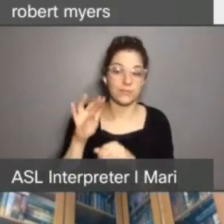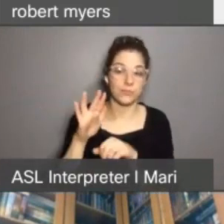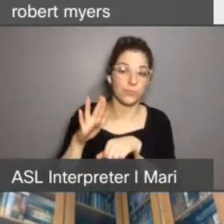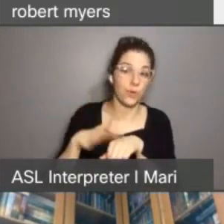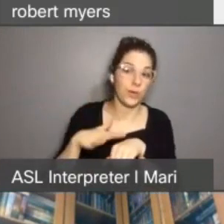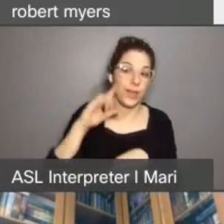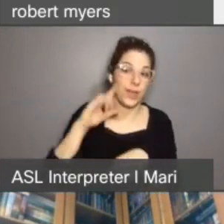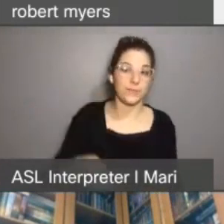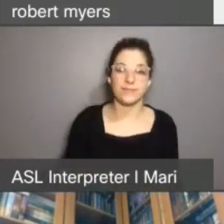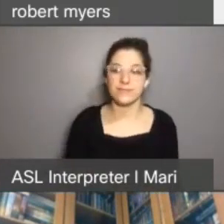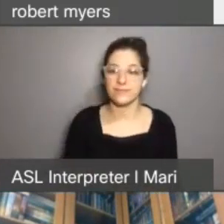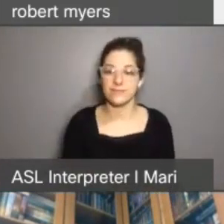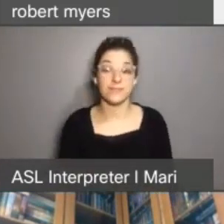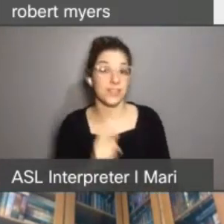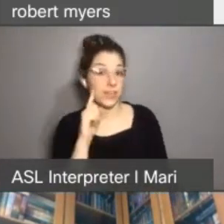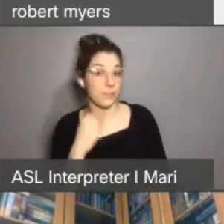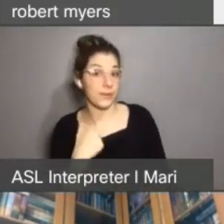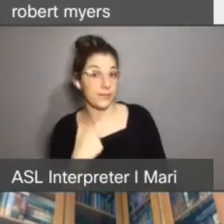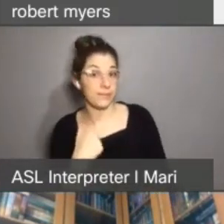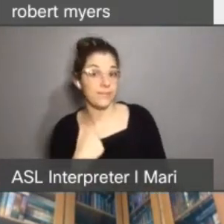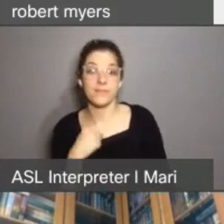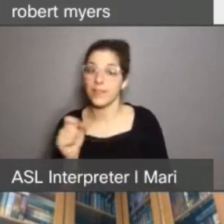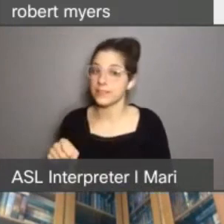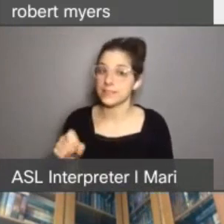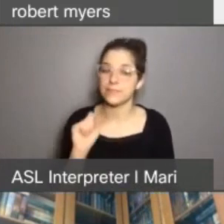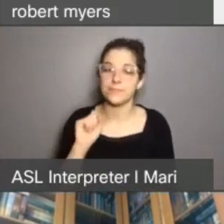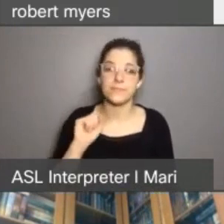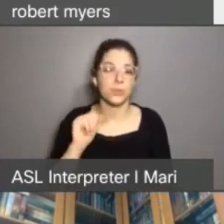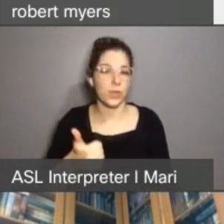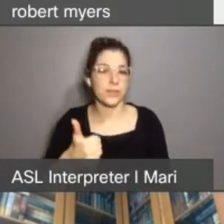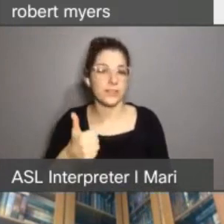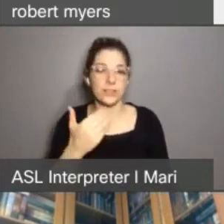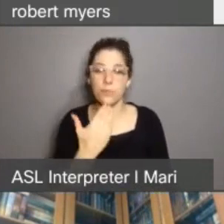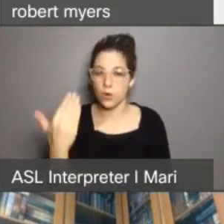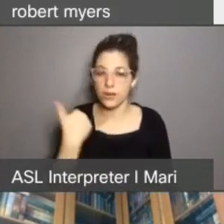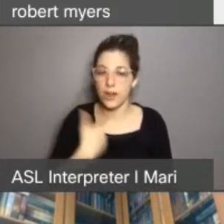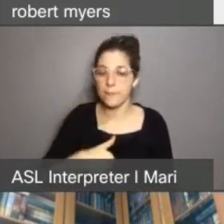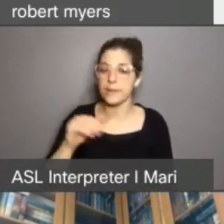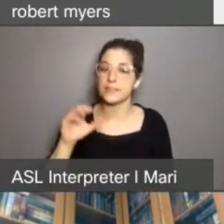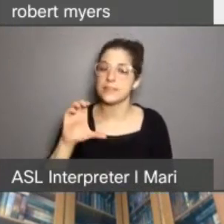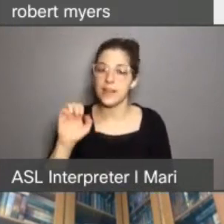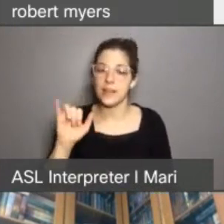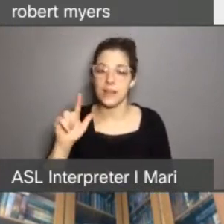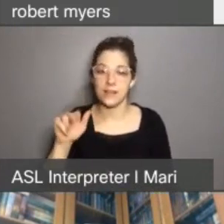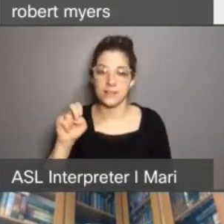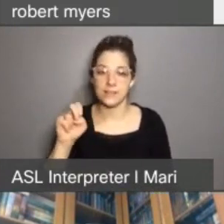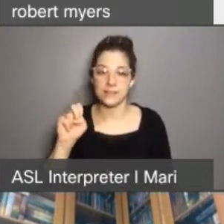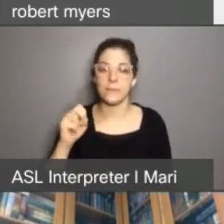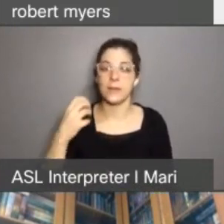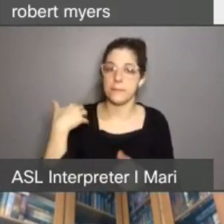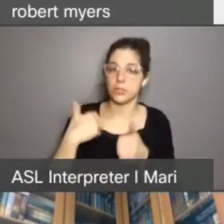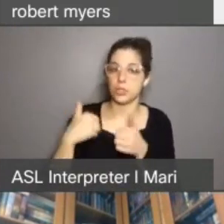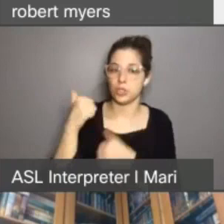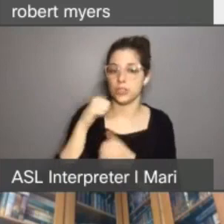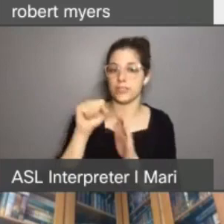hello. Can everyone hear me? Yes. Great. Good morning. I'm Salon Myers-Ruff, Deputy Commissioner at the